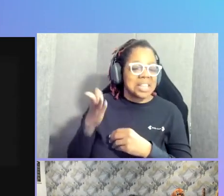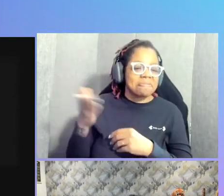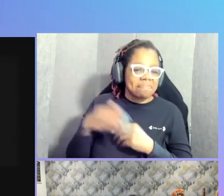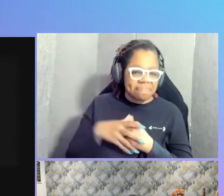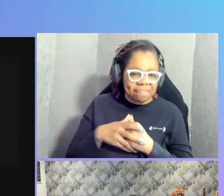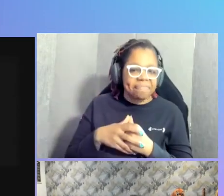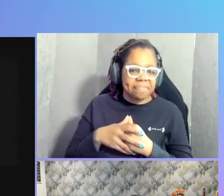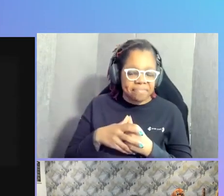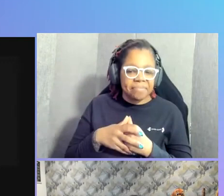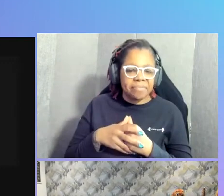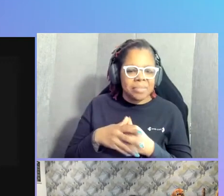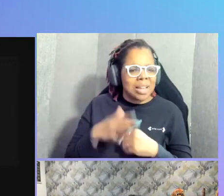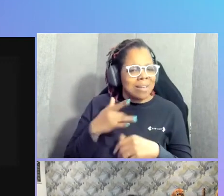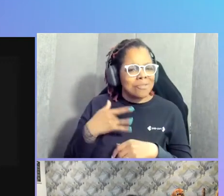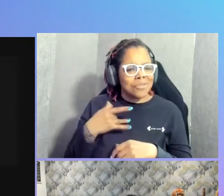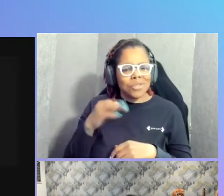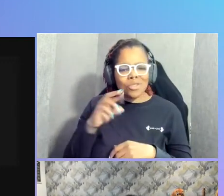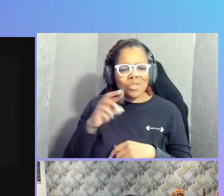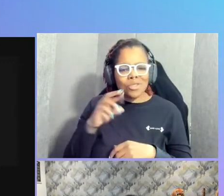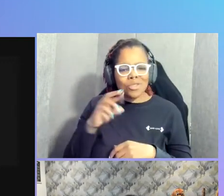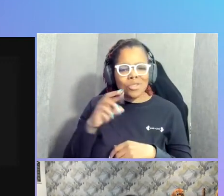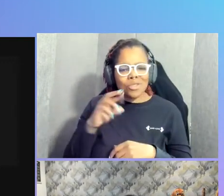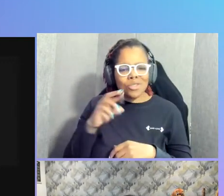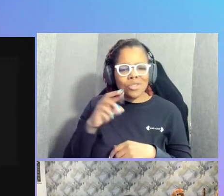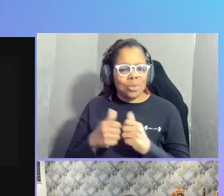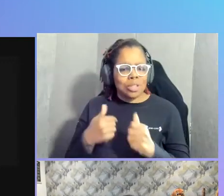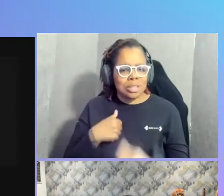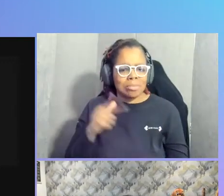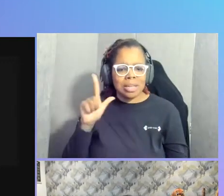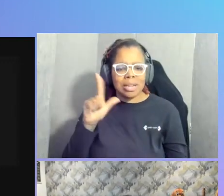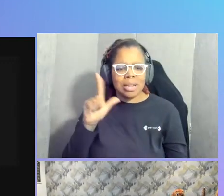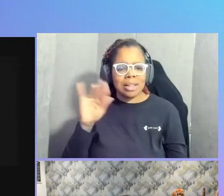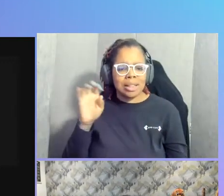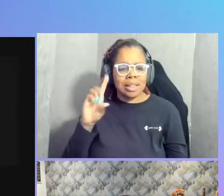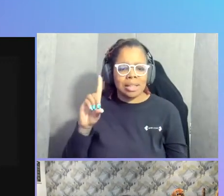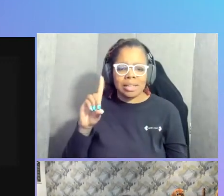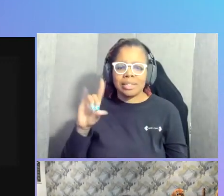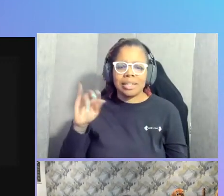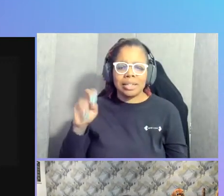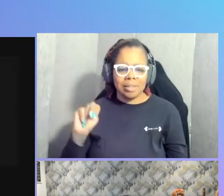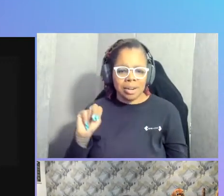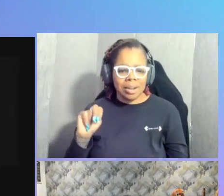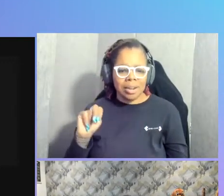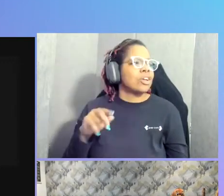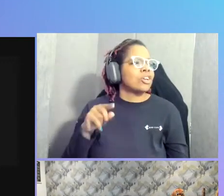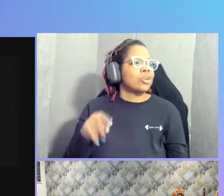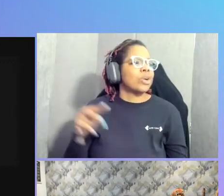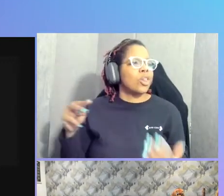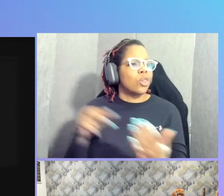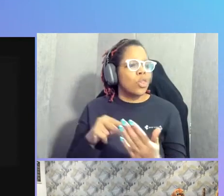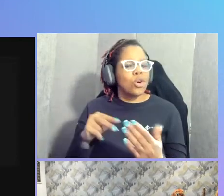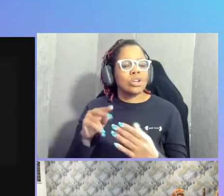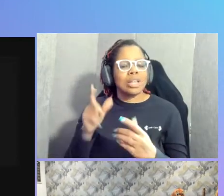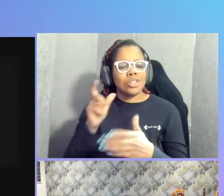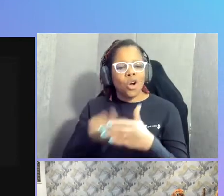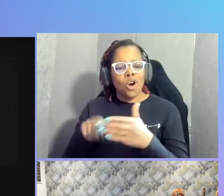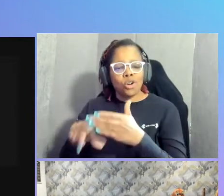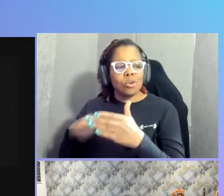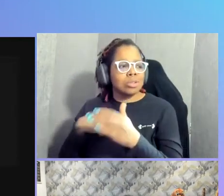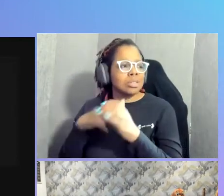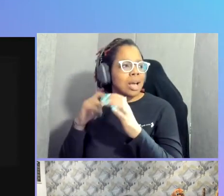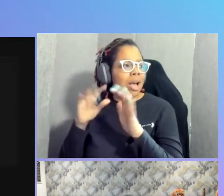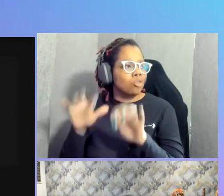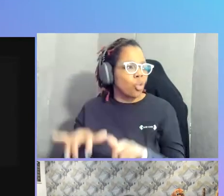you. Feel free to connect with me on LinkedIn. You can take a look on the articles that I wrote.